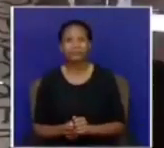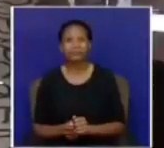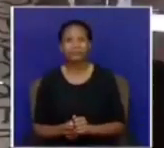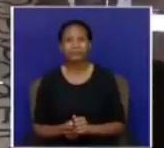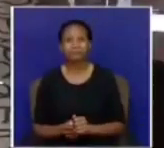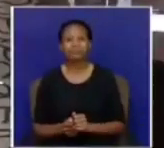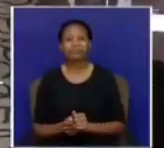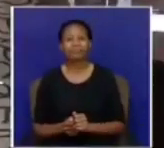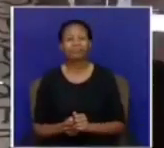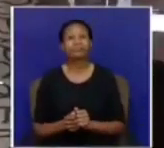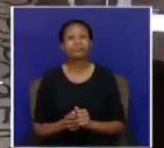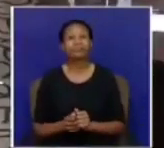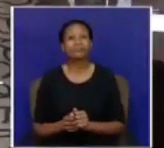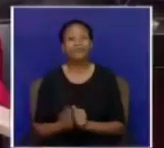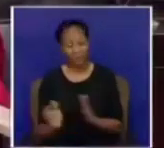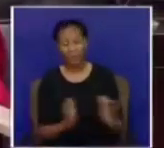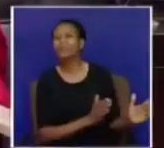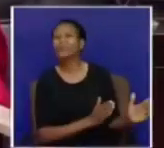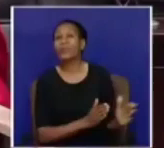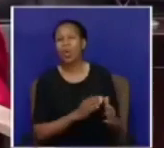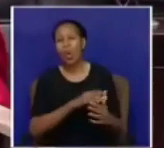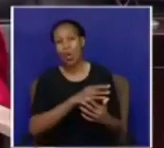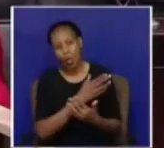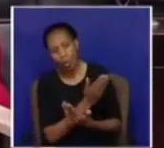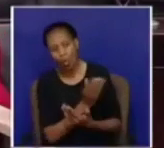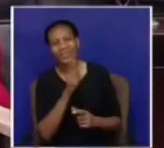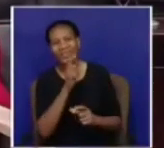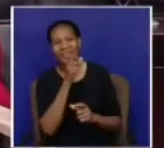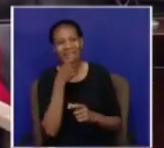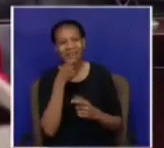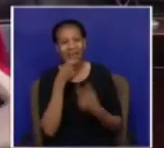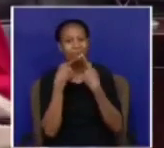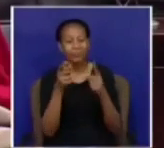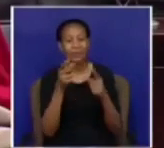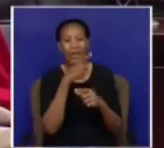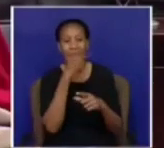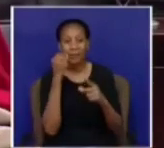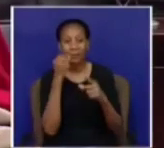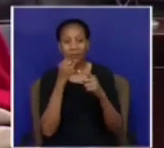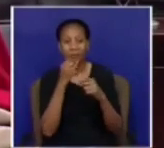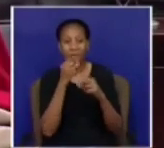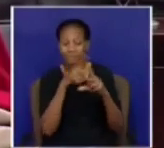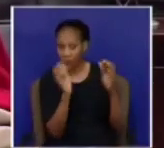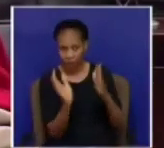Apart from the names that were called out, no one else? Thank you.